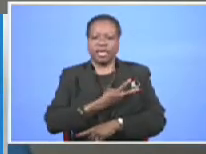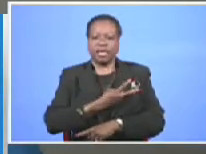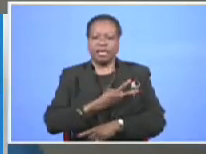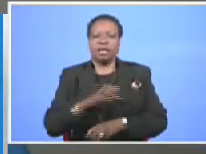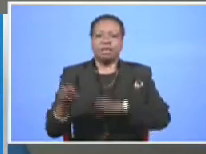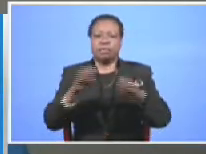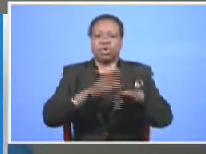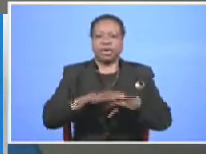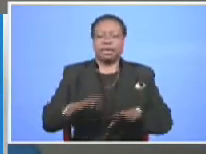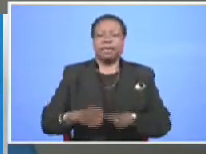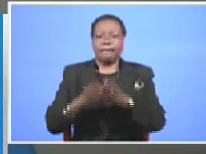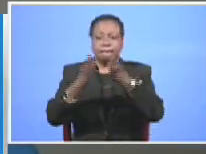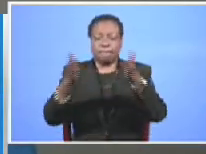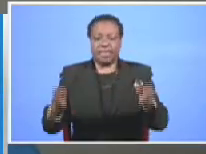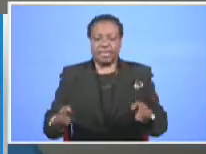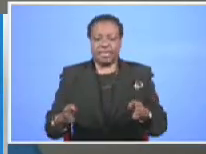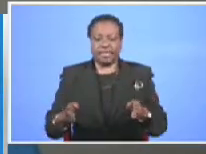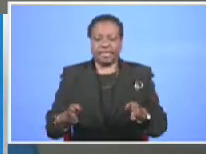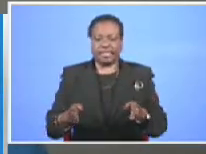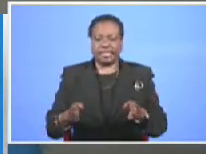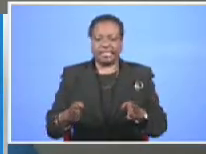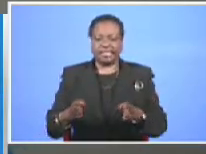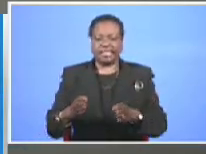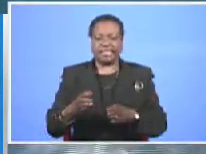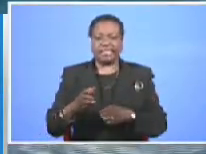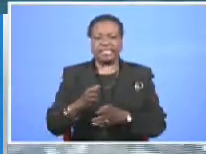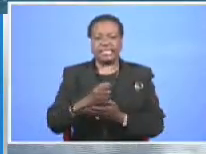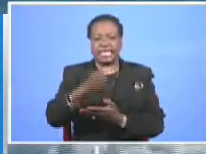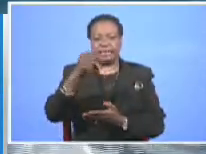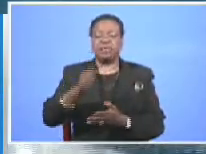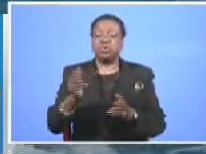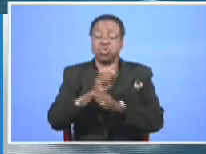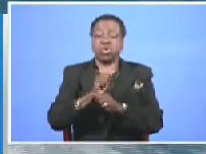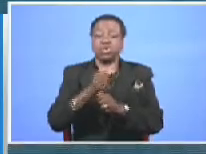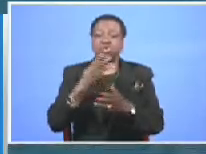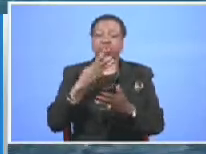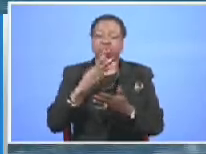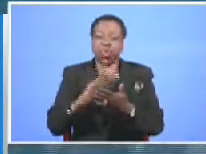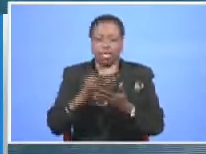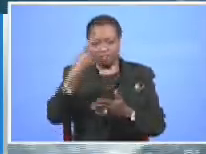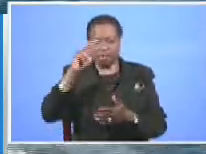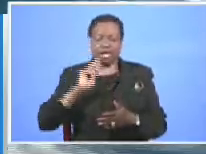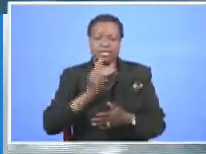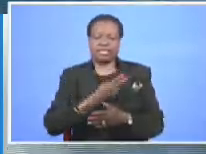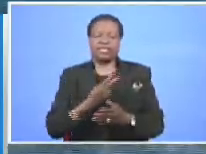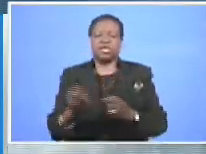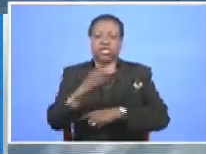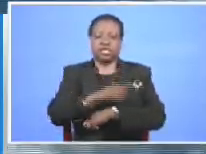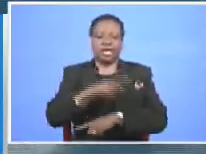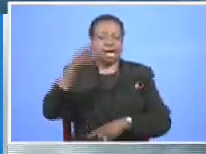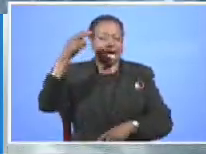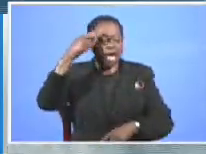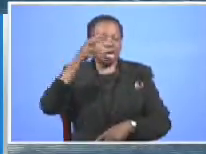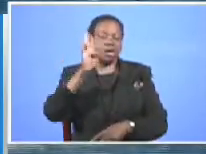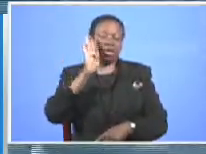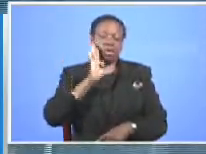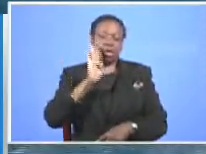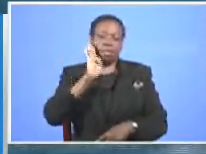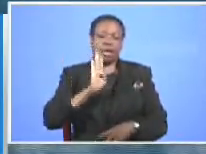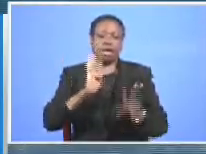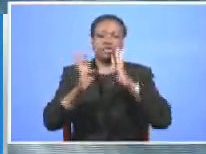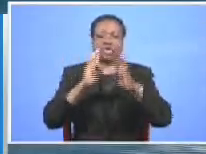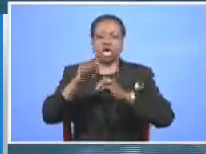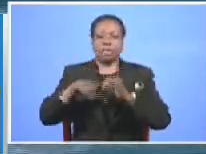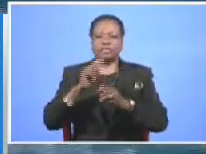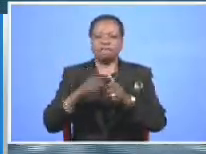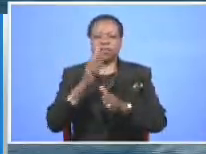we put on the biggest sale, and it worked well for us today. Now, the race coordinator, Harcourt Hockey Brown, spoke to our news team about the first